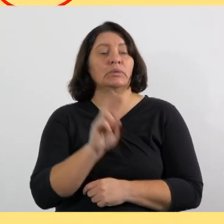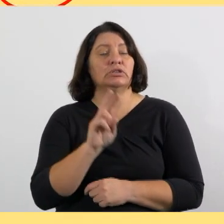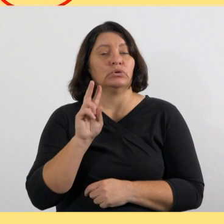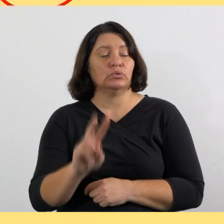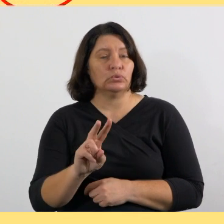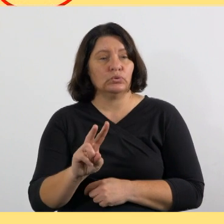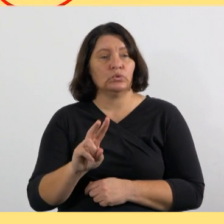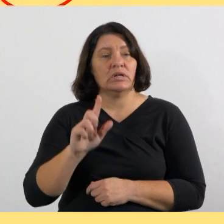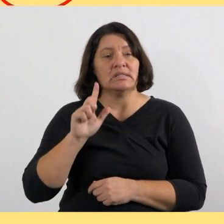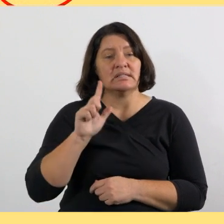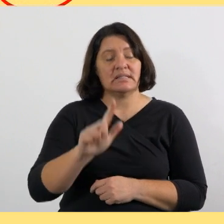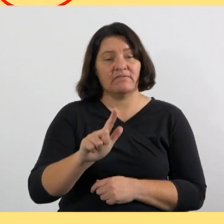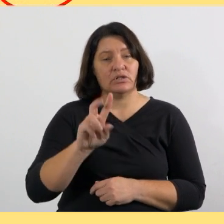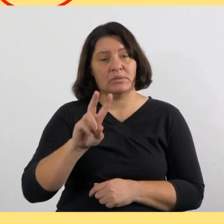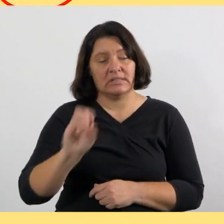becomes